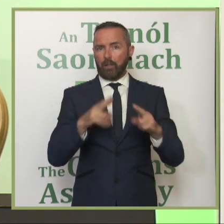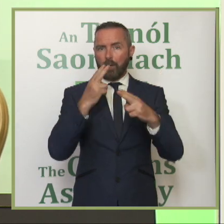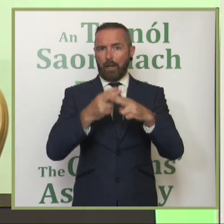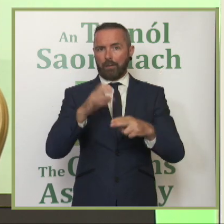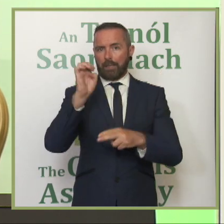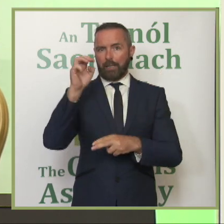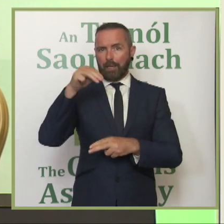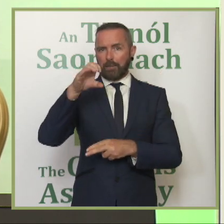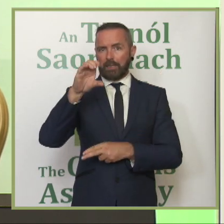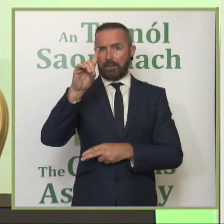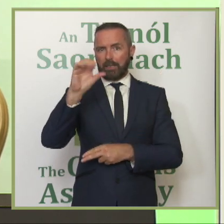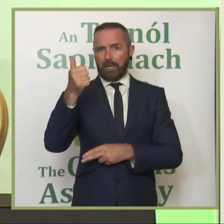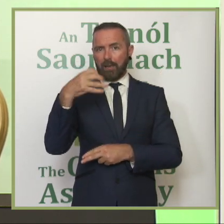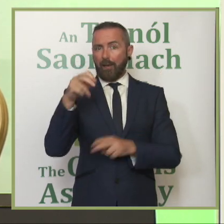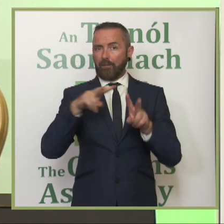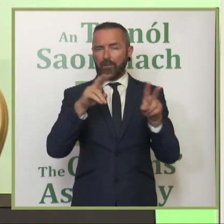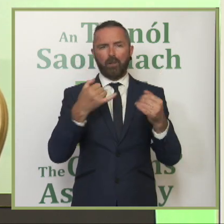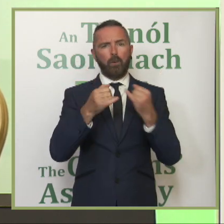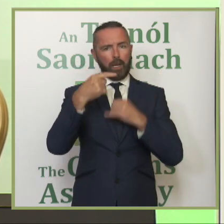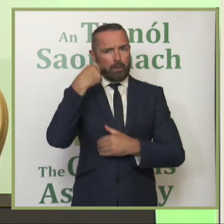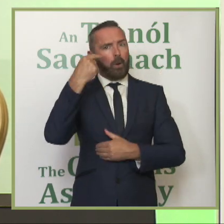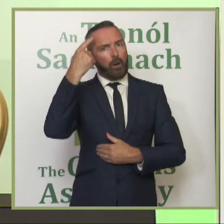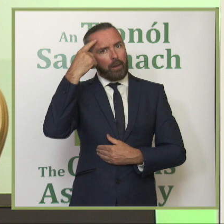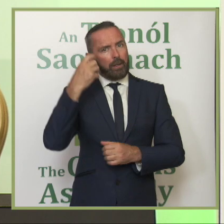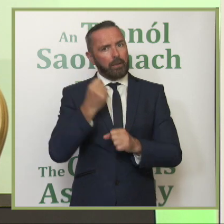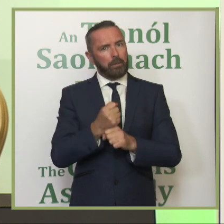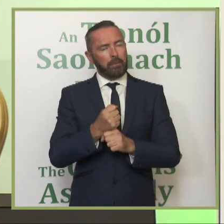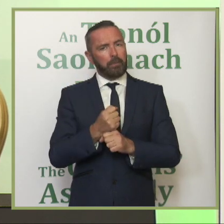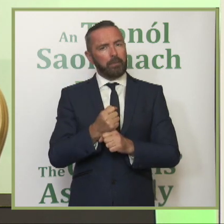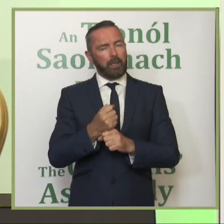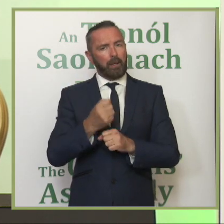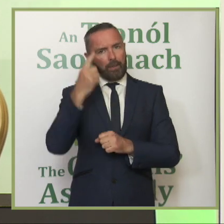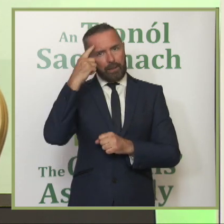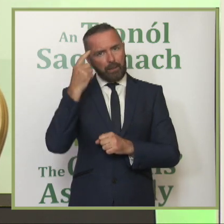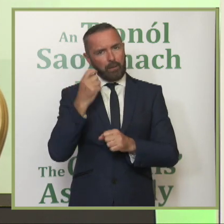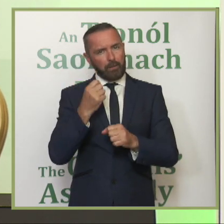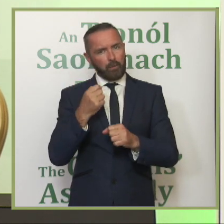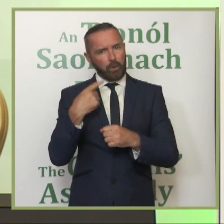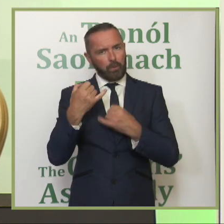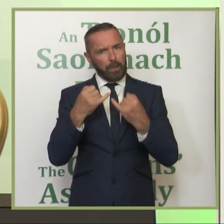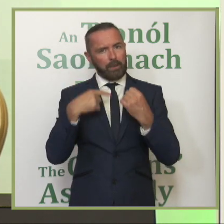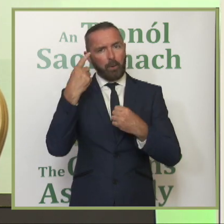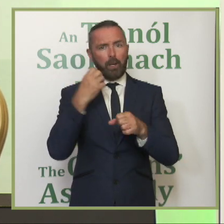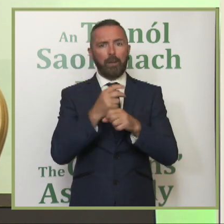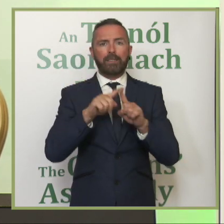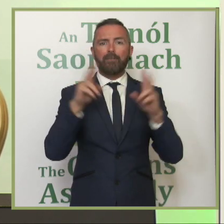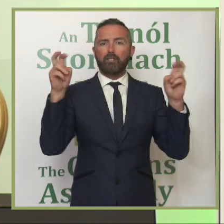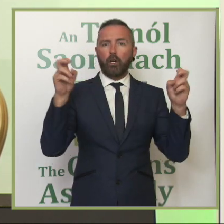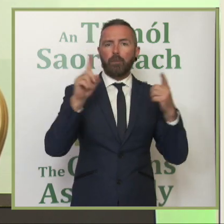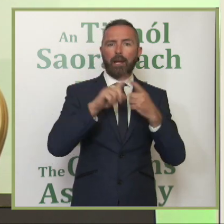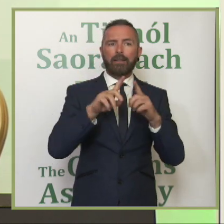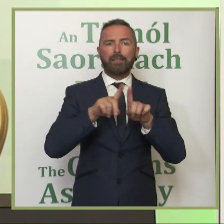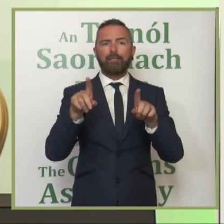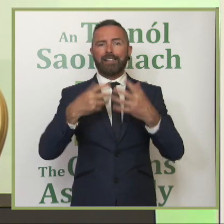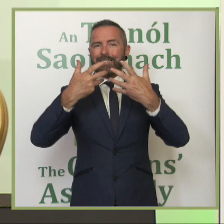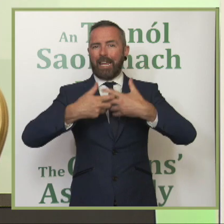produced that we may play tomorrow, which might just be a little bit of a useful primer on some of the different terminologies and distinctions between different technical